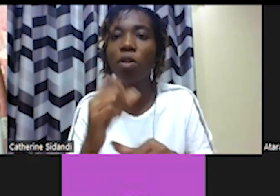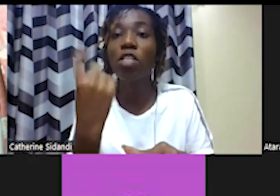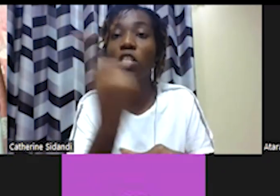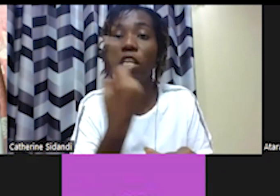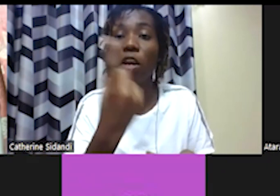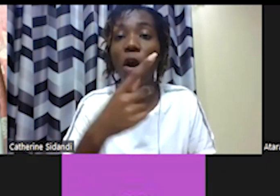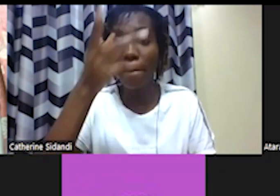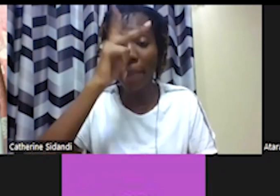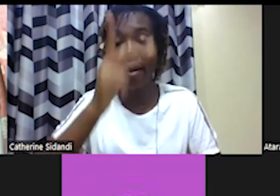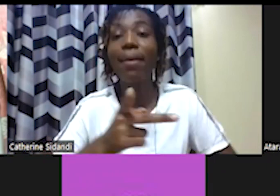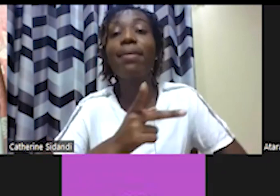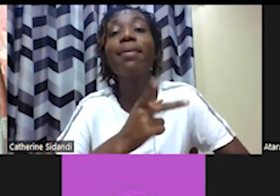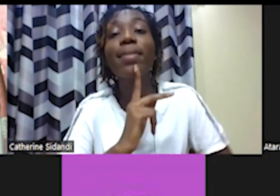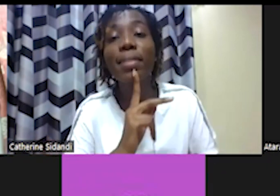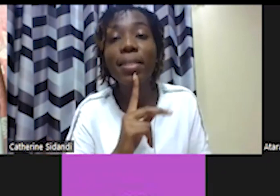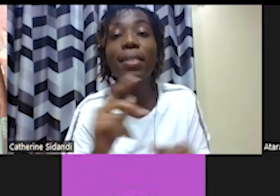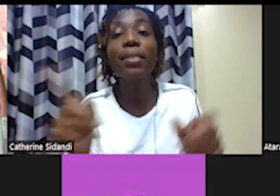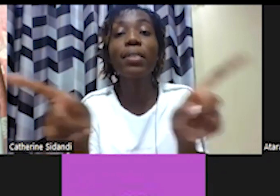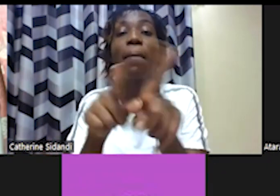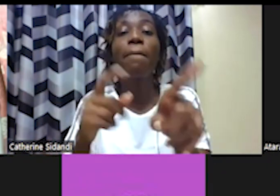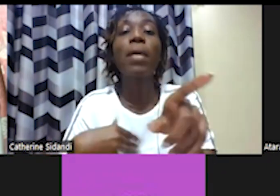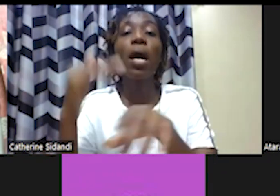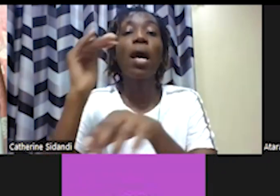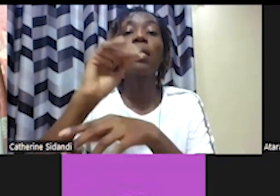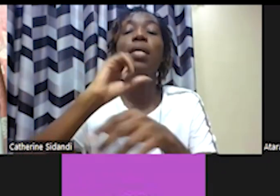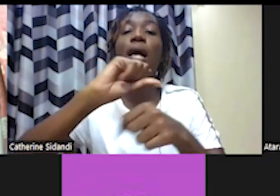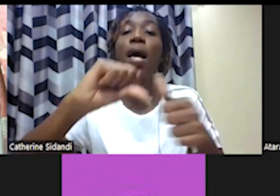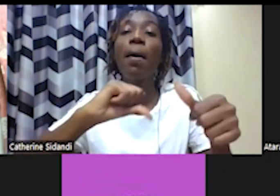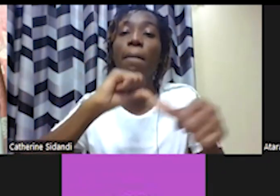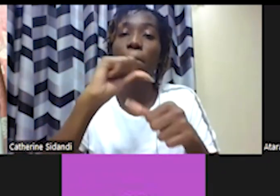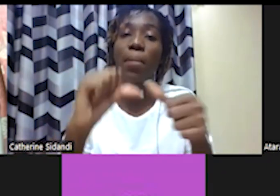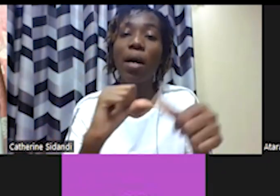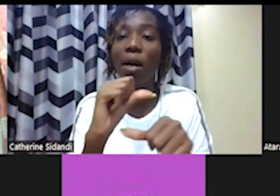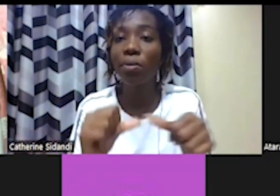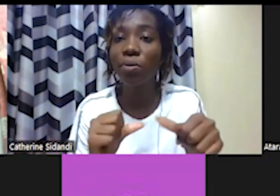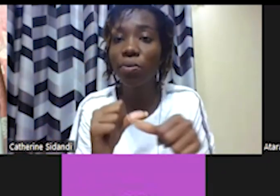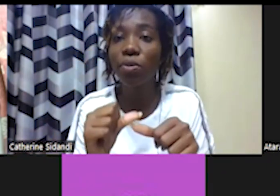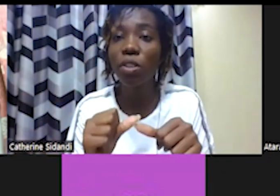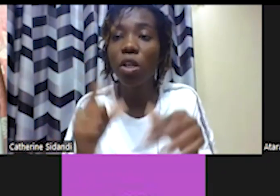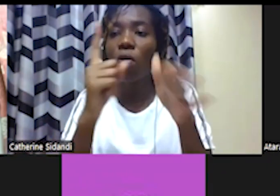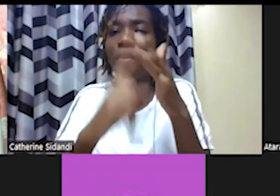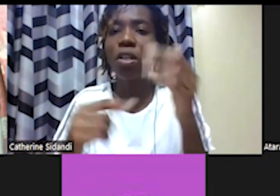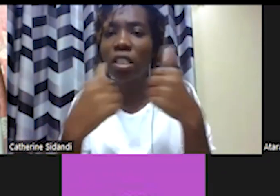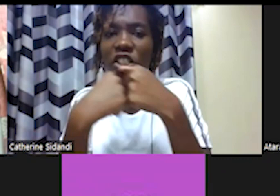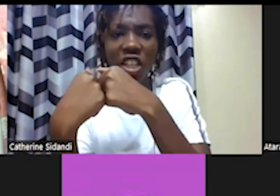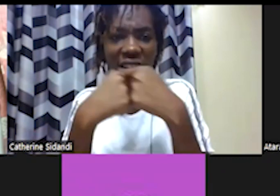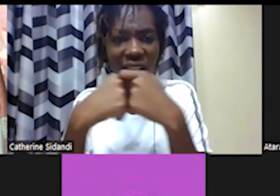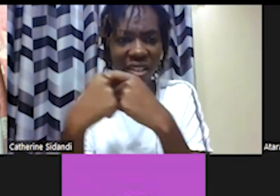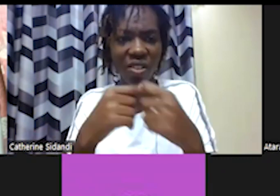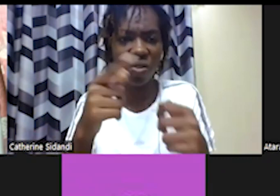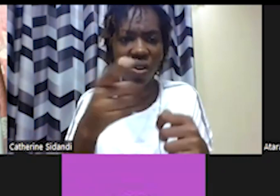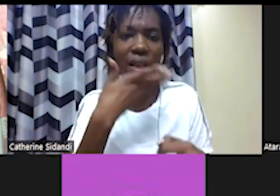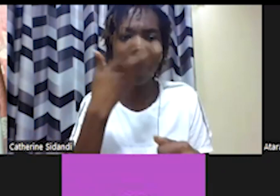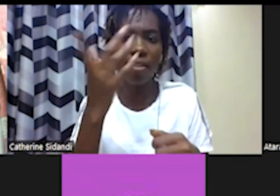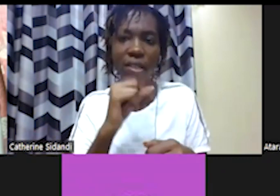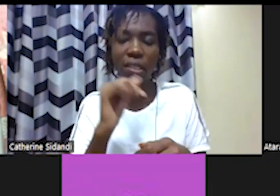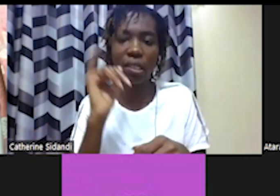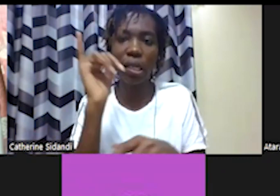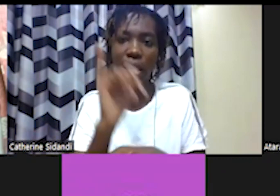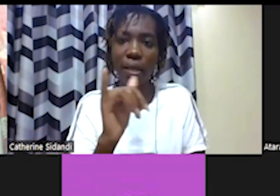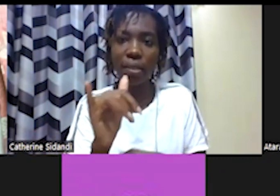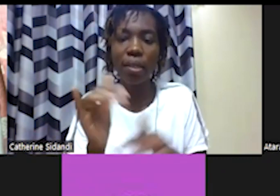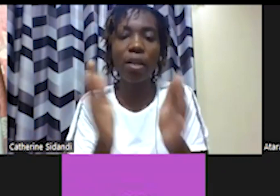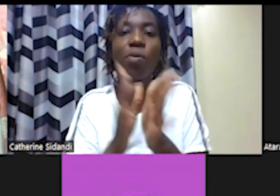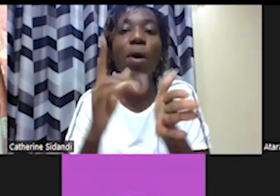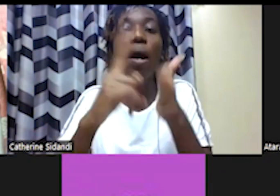I also asked about what challenges? No, you've answered that one. Yeah, so there's the